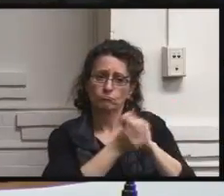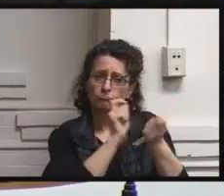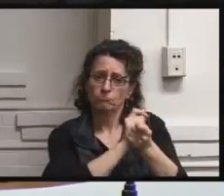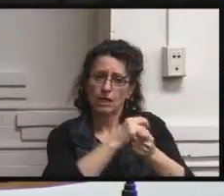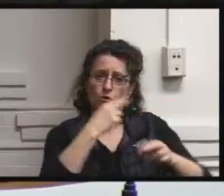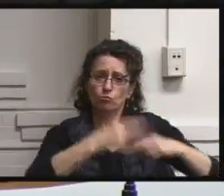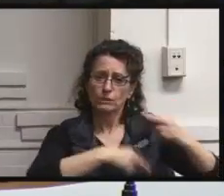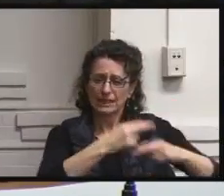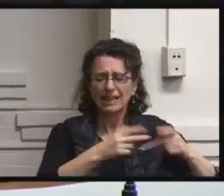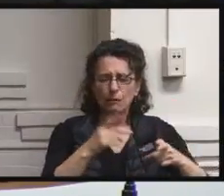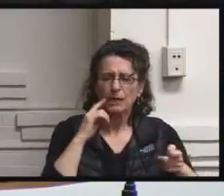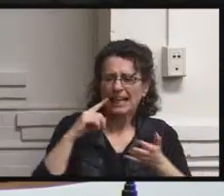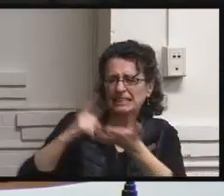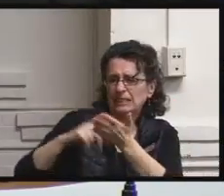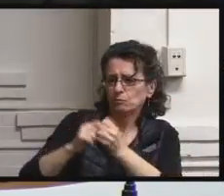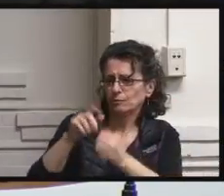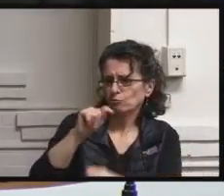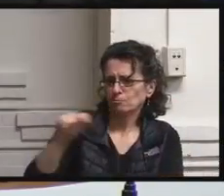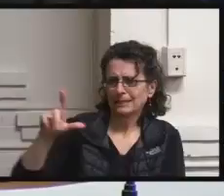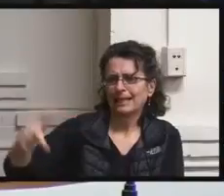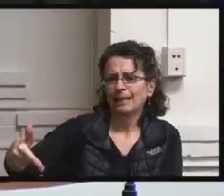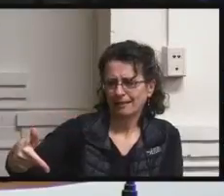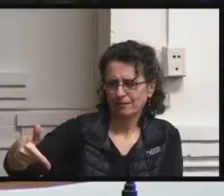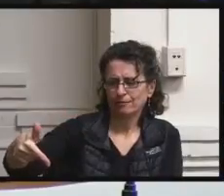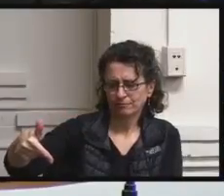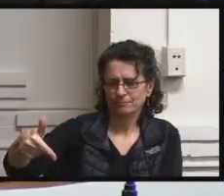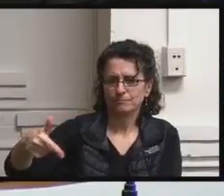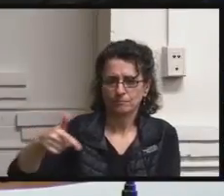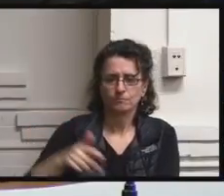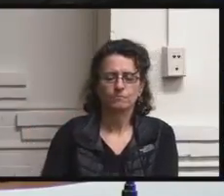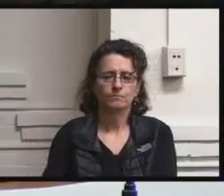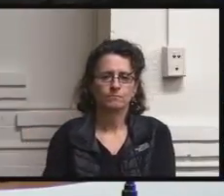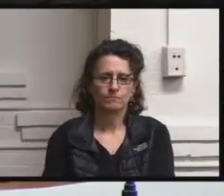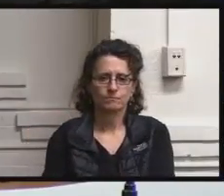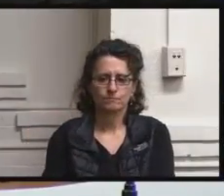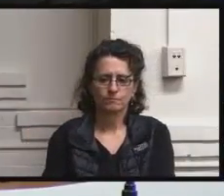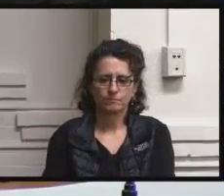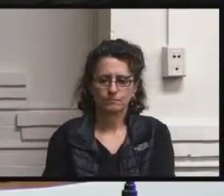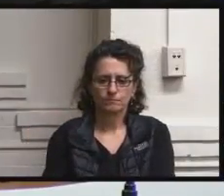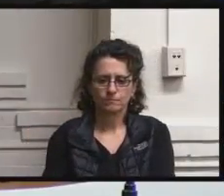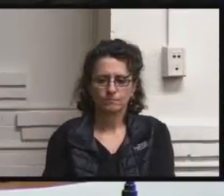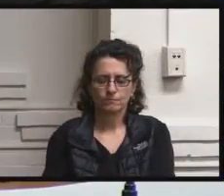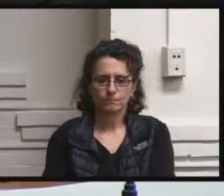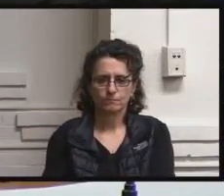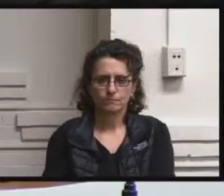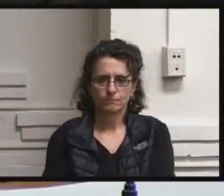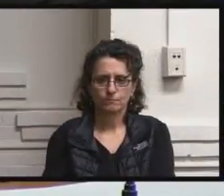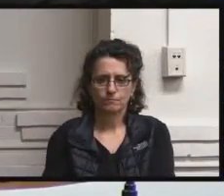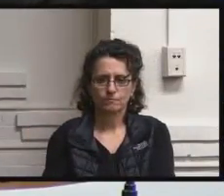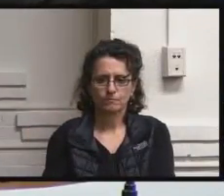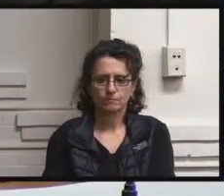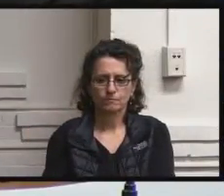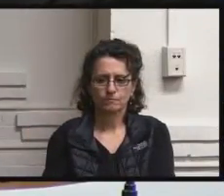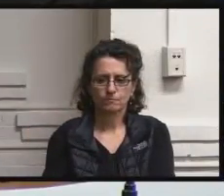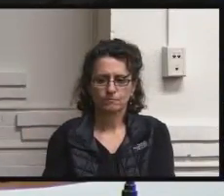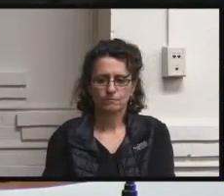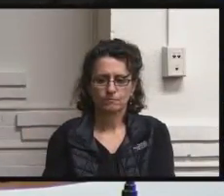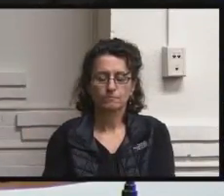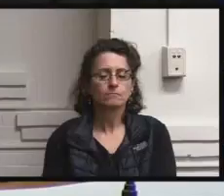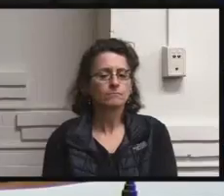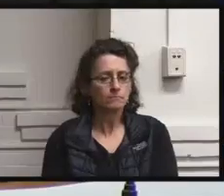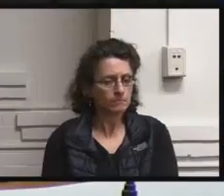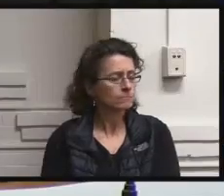details to further refine. And then the in exchange for the favorable terms that we've previously tentatively